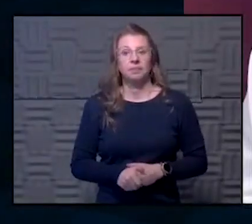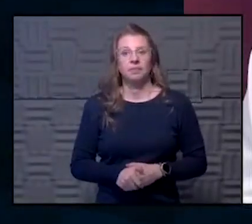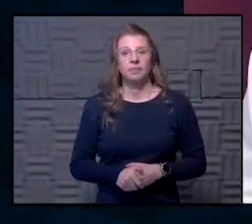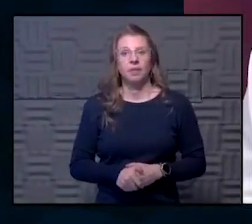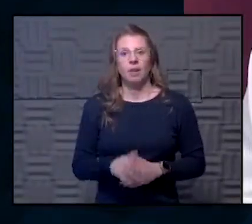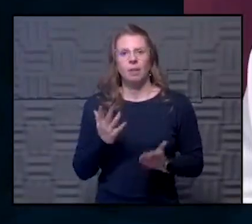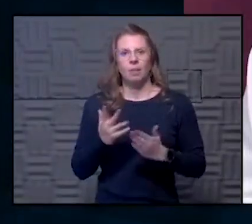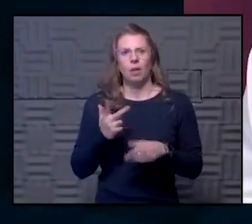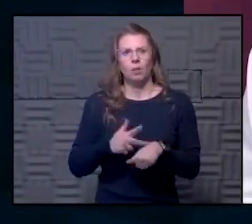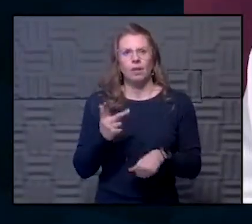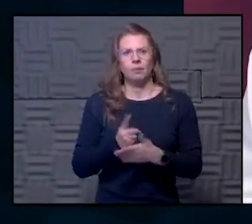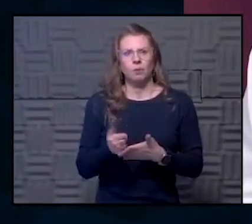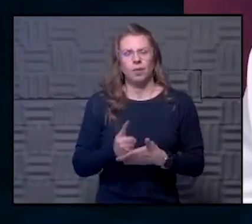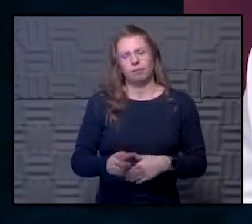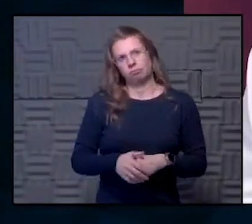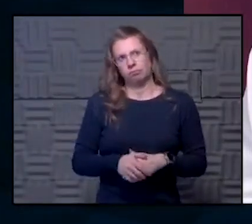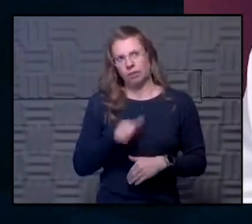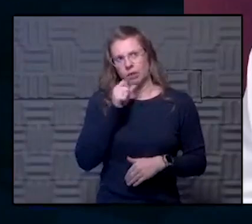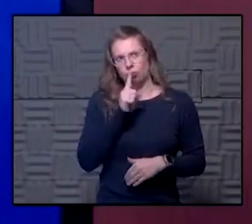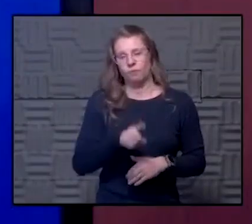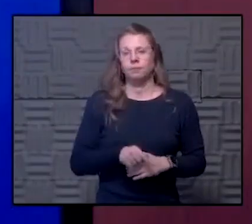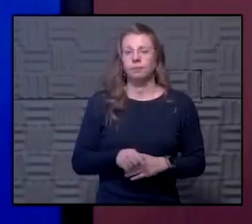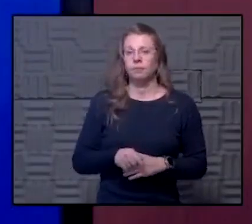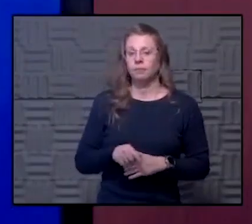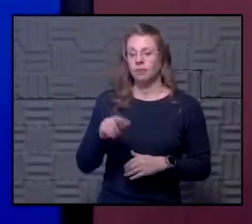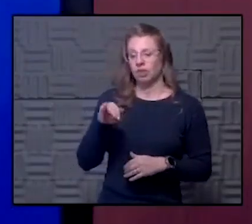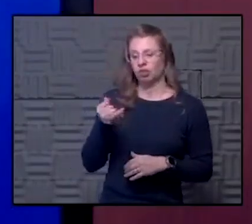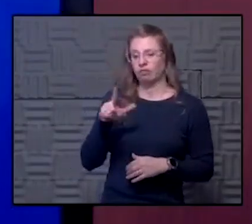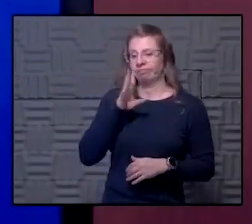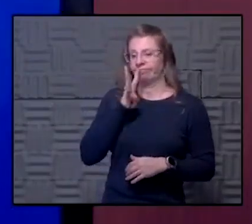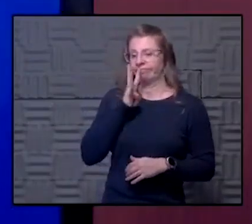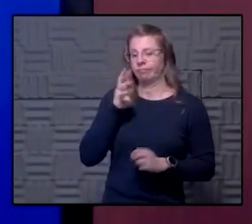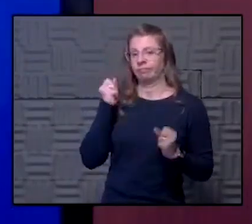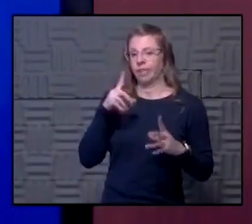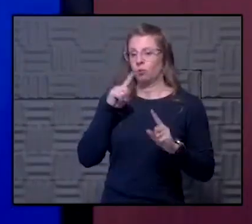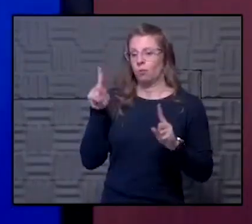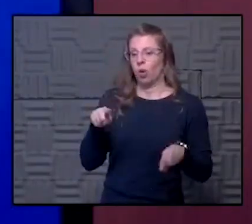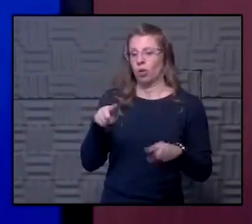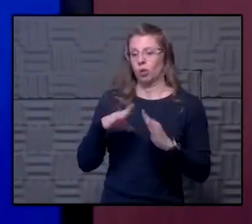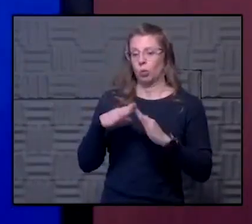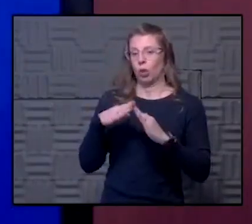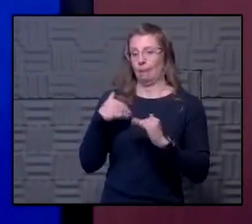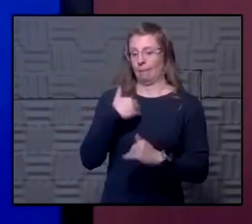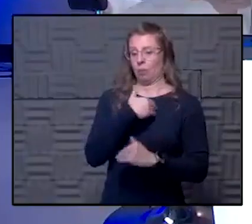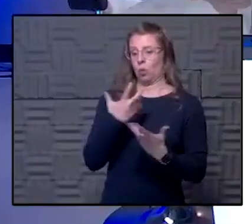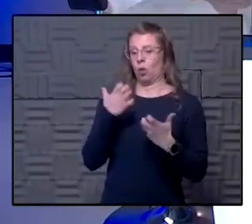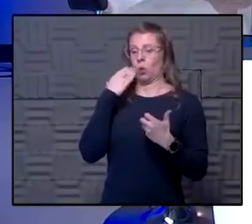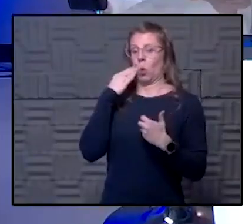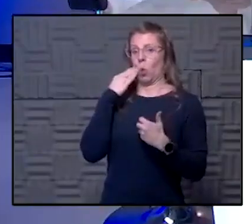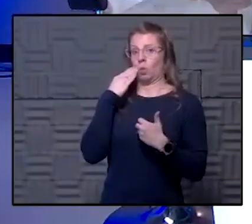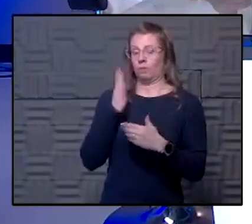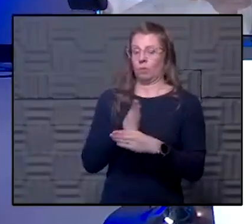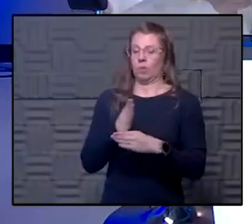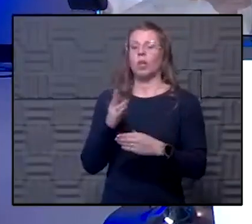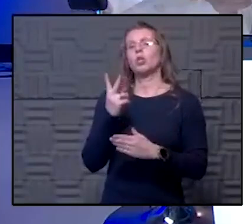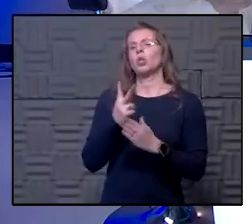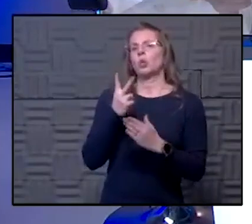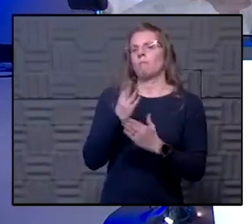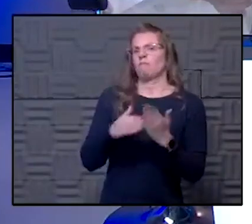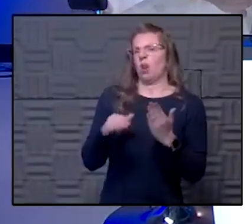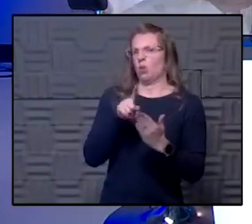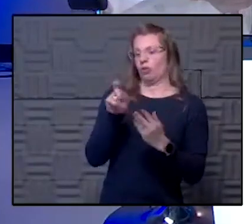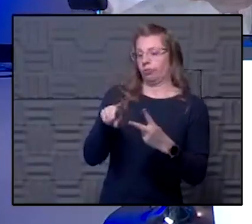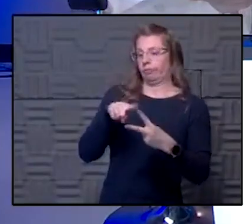or maybe 3 times a week. I'm not sure. We have reporters and a lot of community members that are wanting to know this is a 2-part